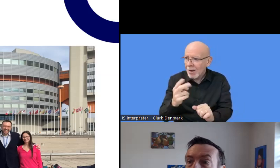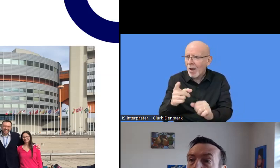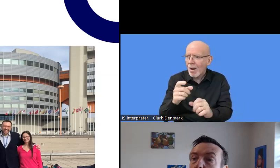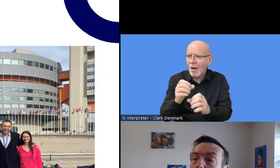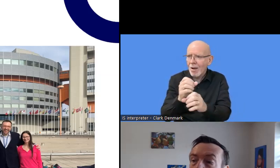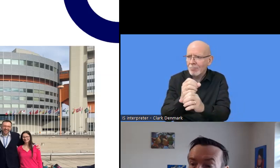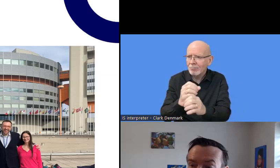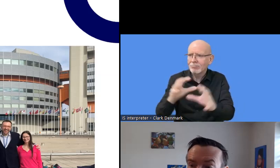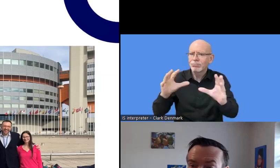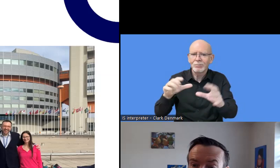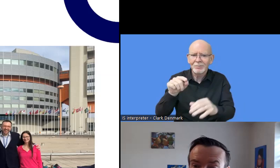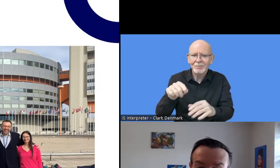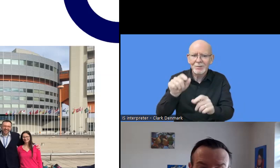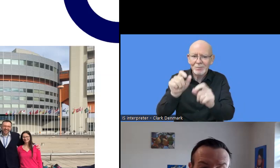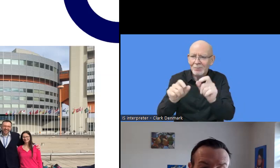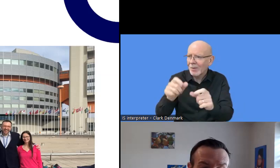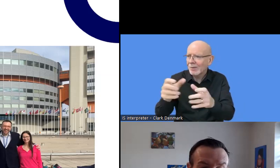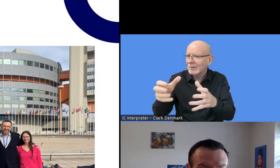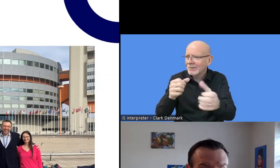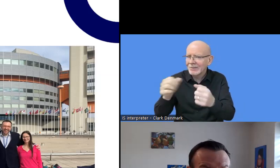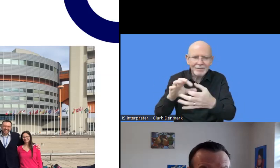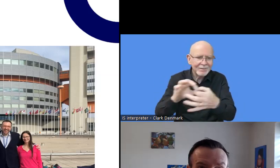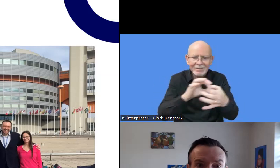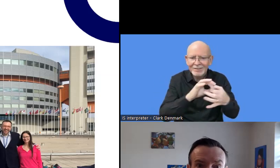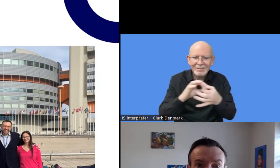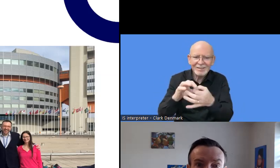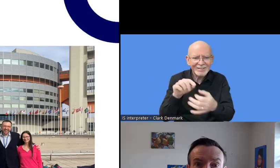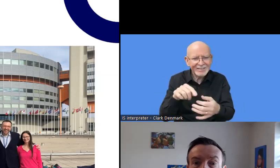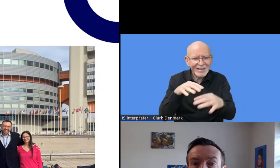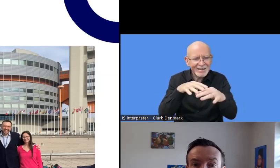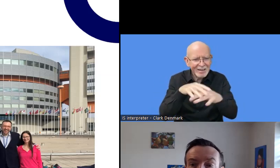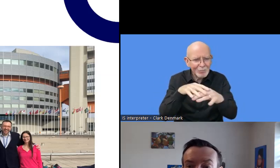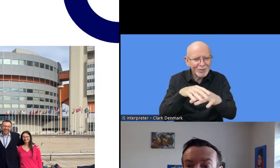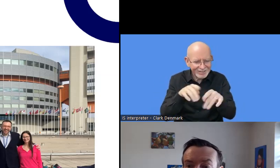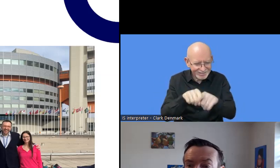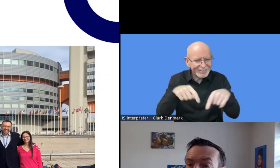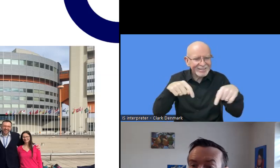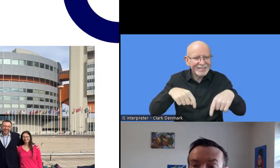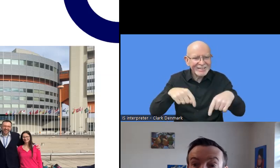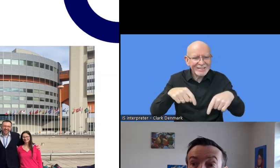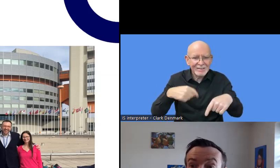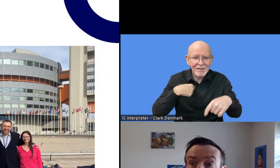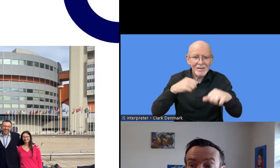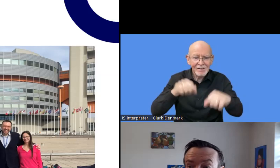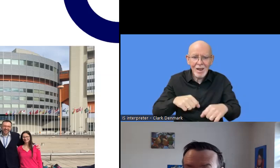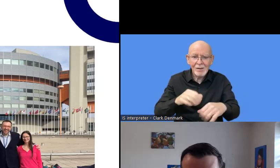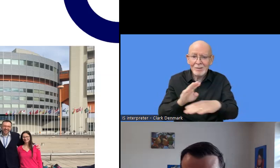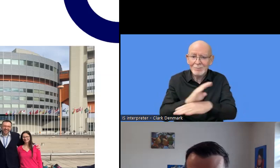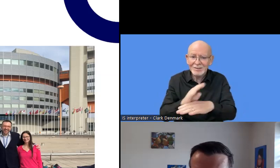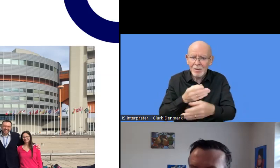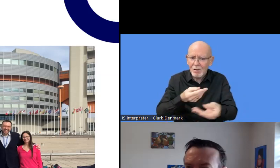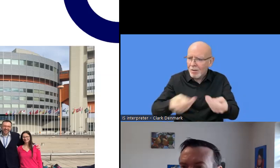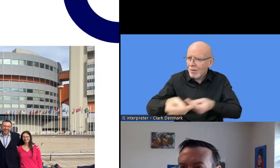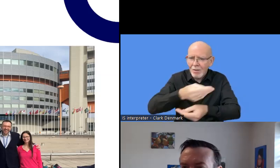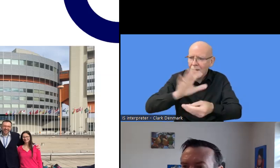also organizations like Zero and the wider convening space are really opportunities for